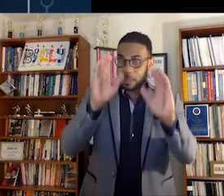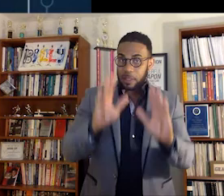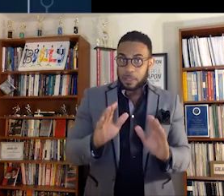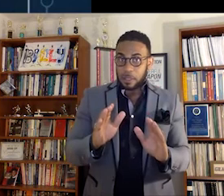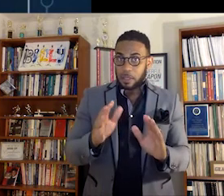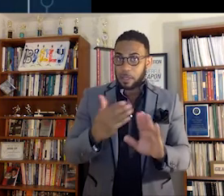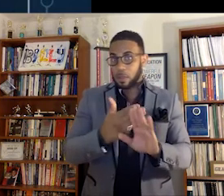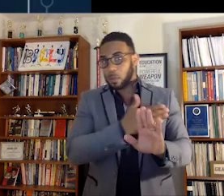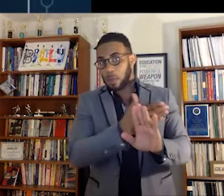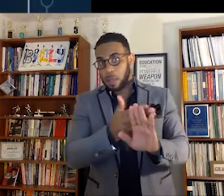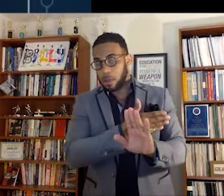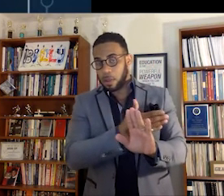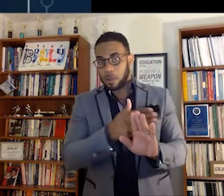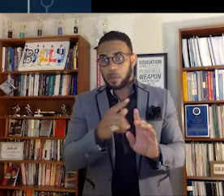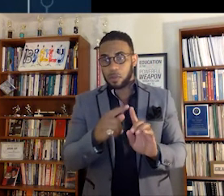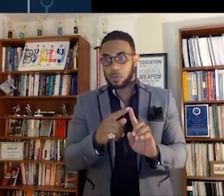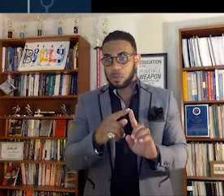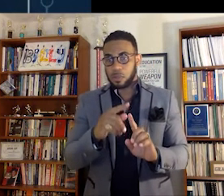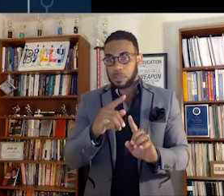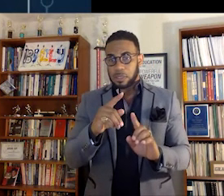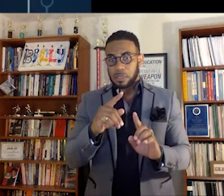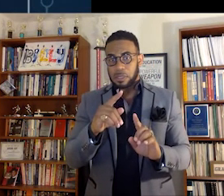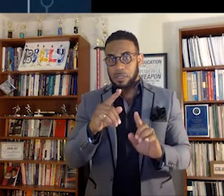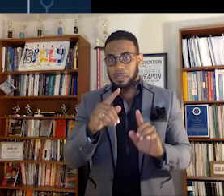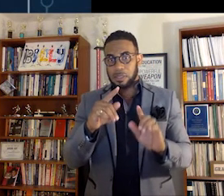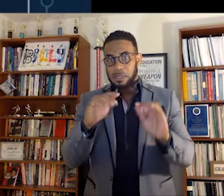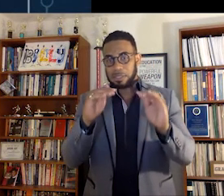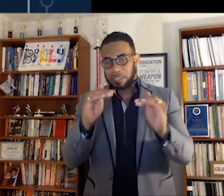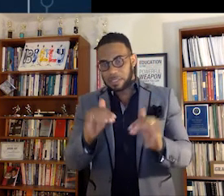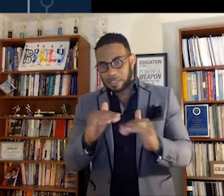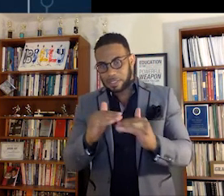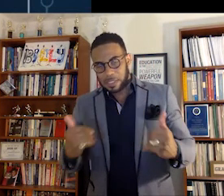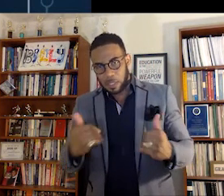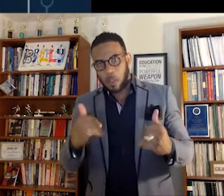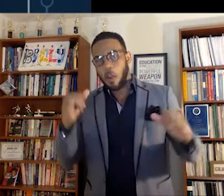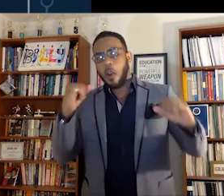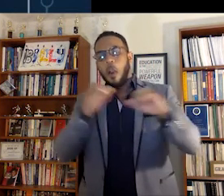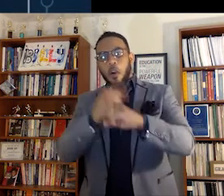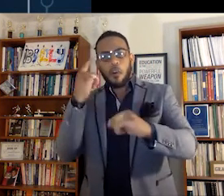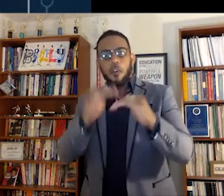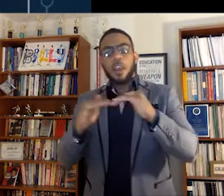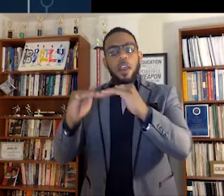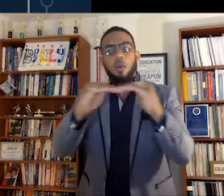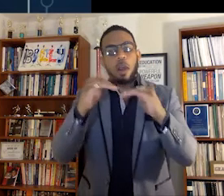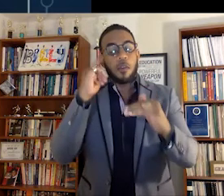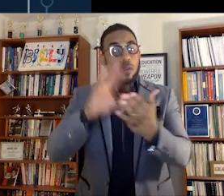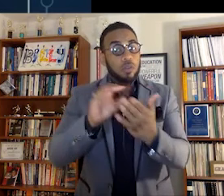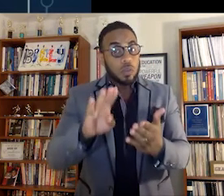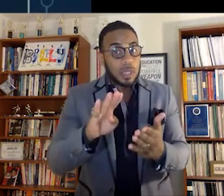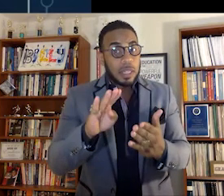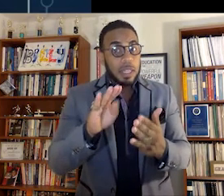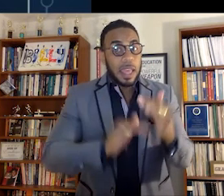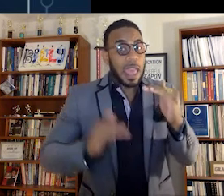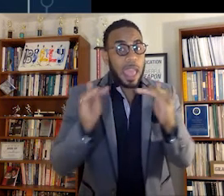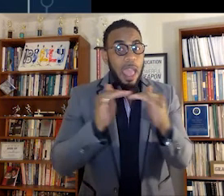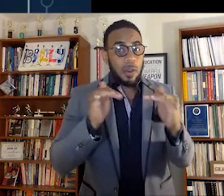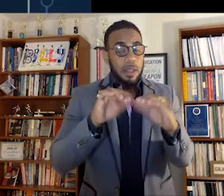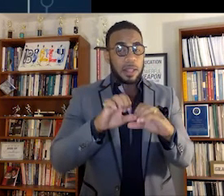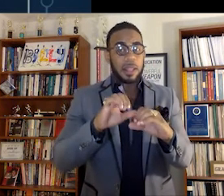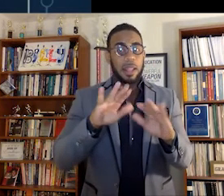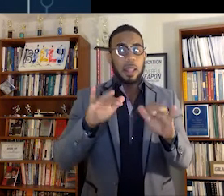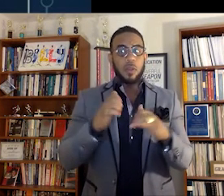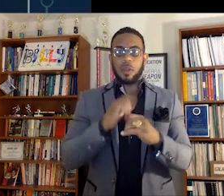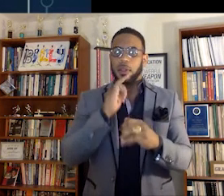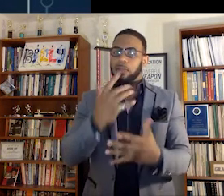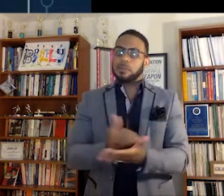teachers prior to desegregation fought for equality for their students and equity in the classroom, which was